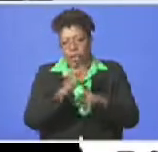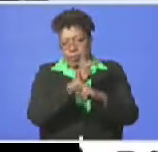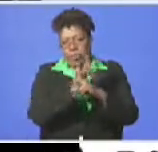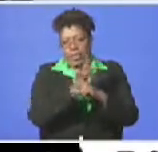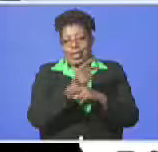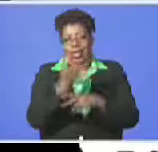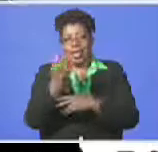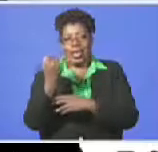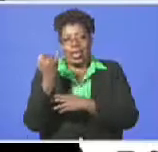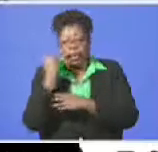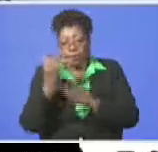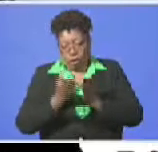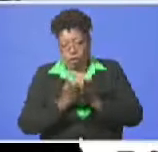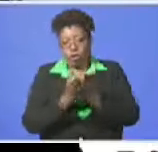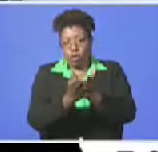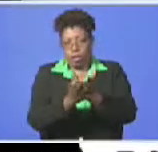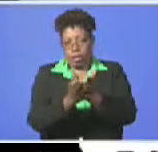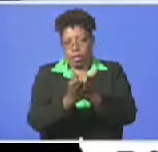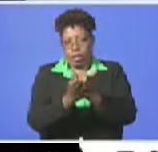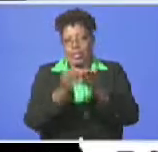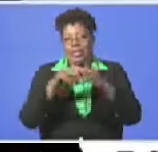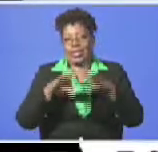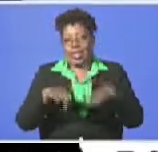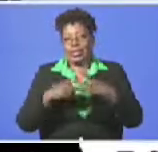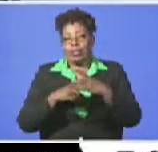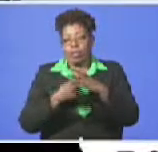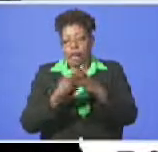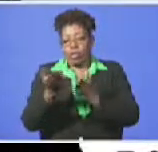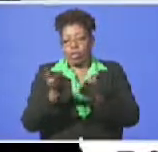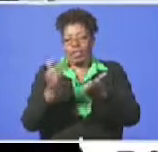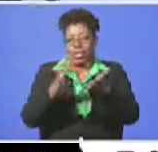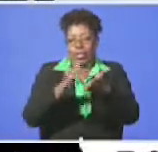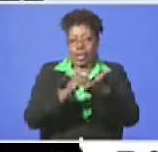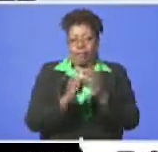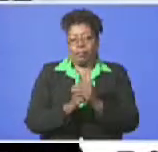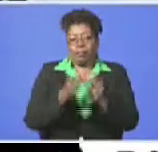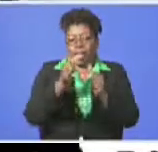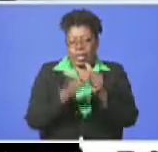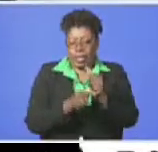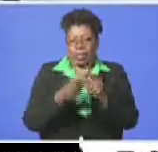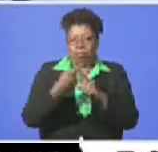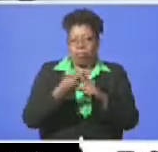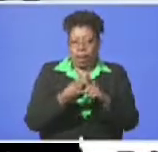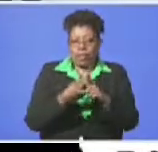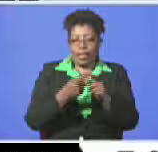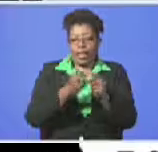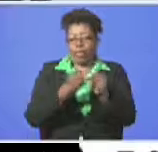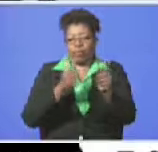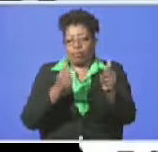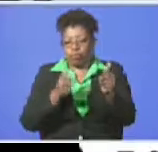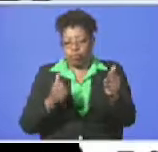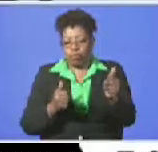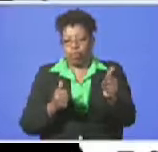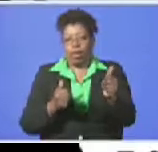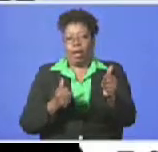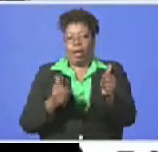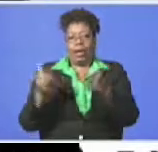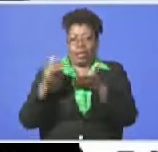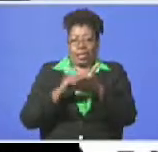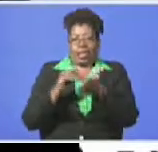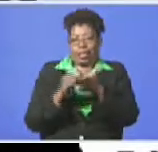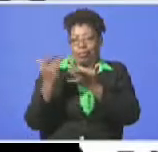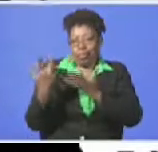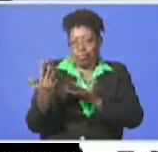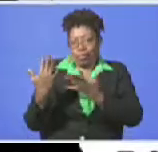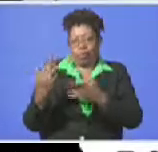and if a cruise company can resume its service. And every month it seems to get pushed back rather annoyingly. But there's nothing we